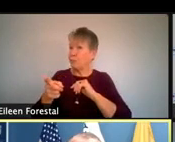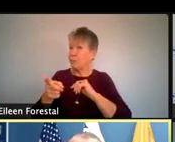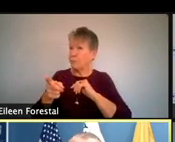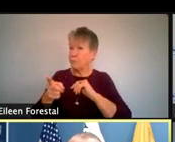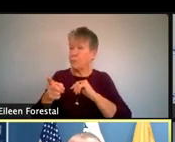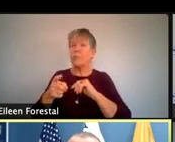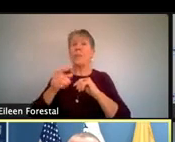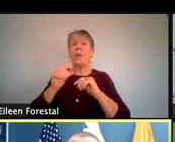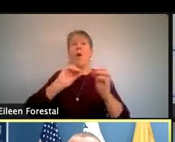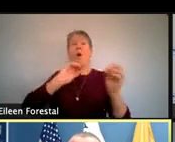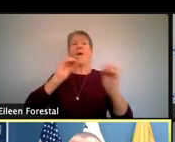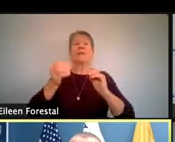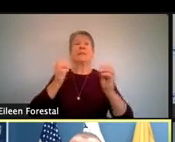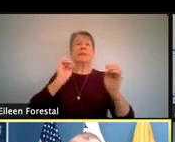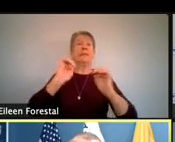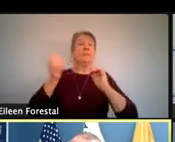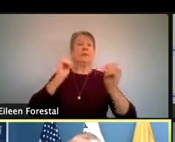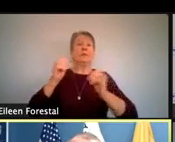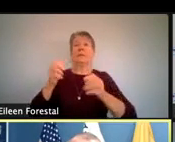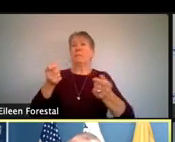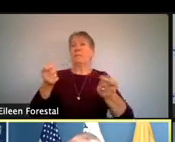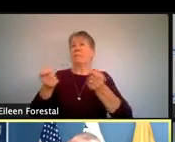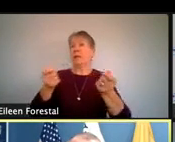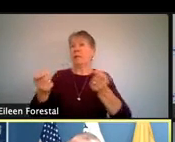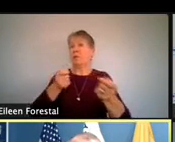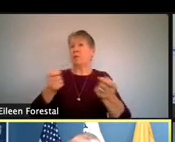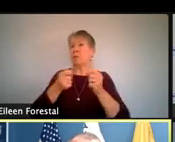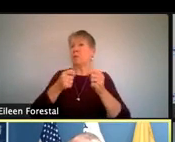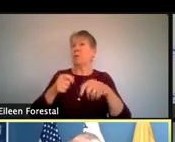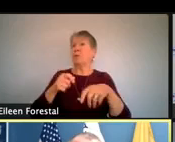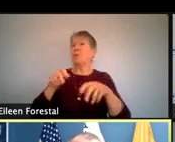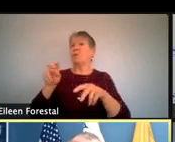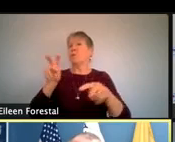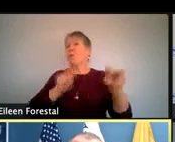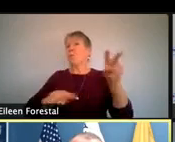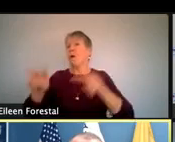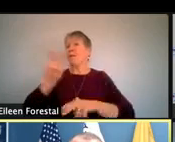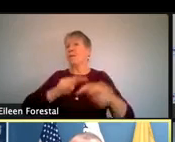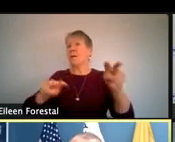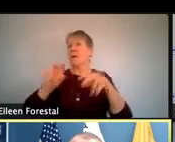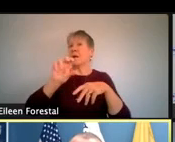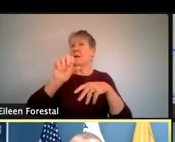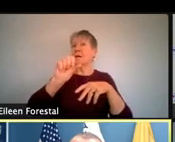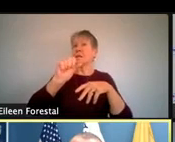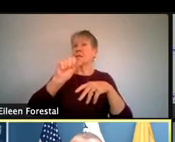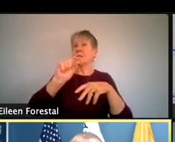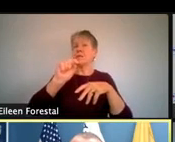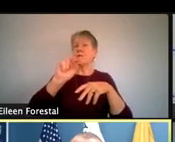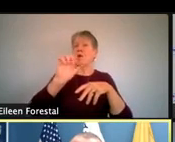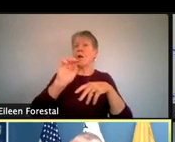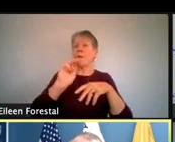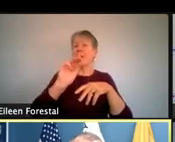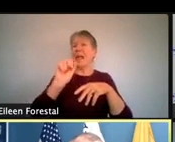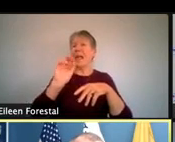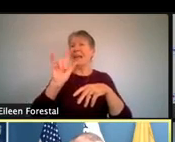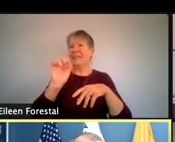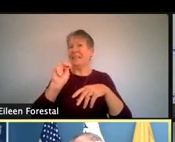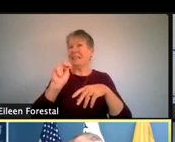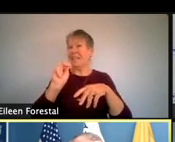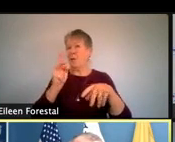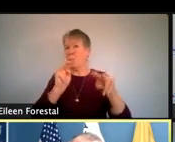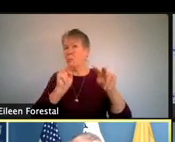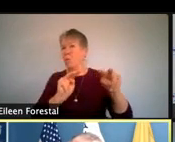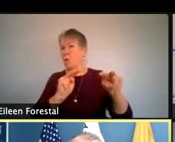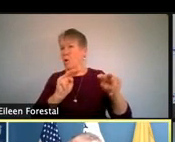Zeta, which I believe is going to be upgraded to a hurricane this afternoon, Governor. That's probably going to bring us a substantial amount of